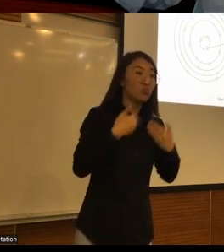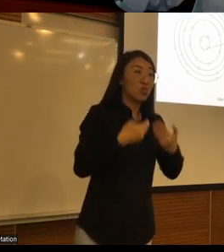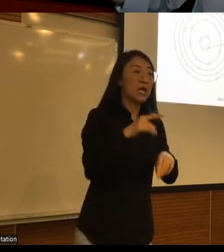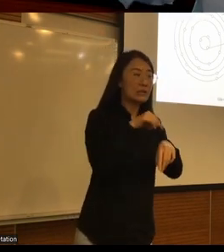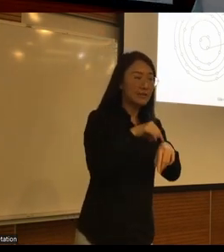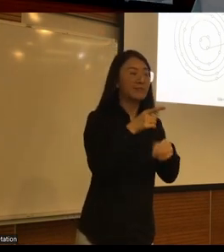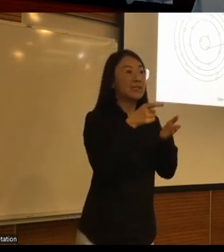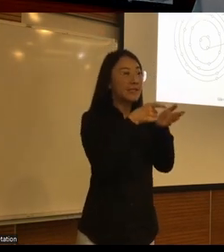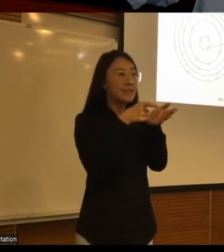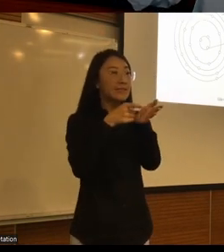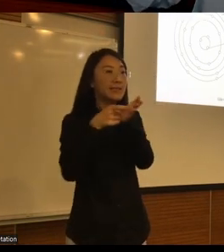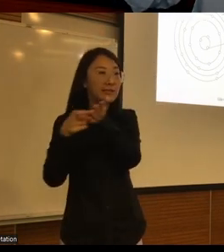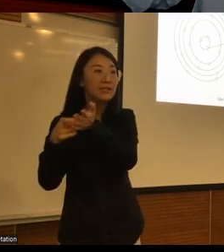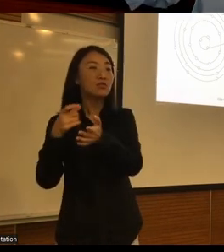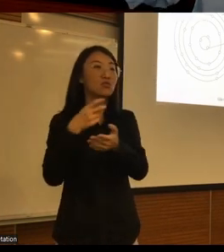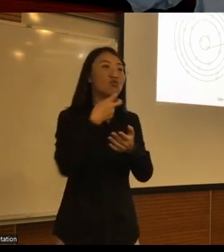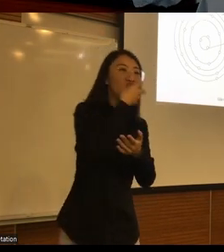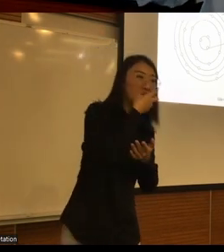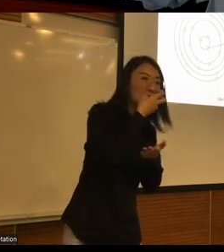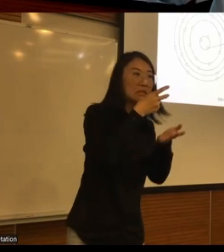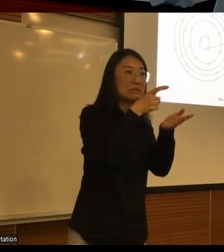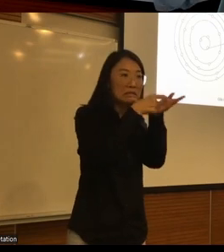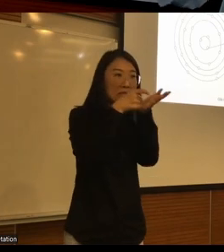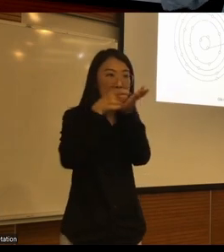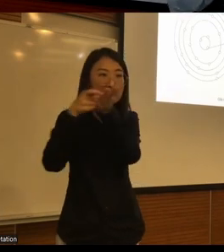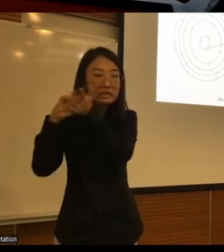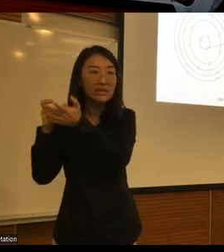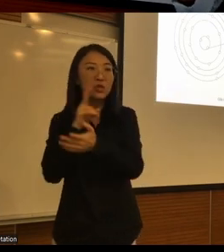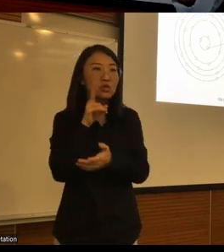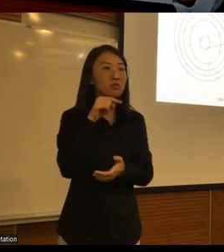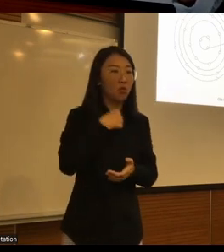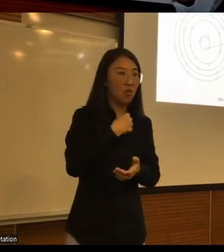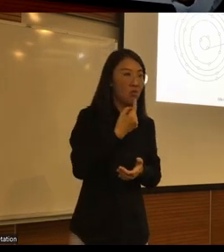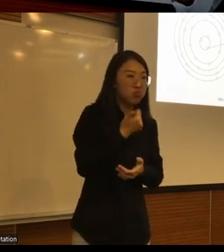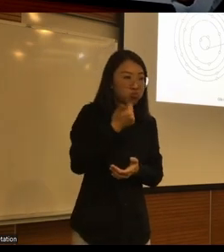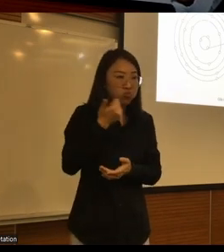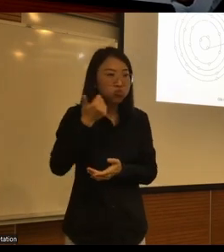the words or all these language units become more and more available.